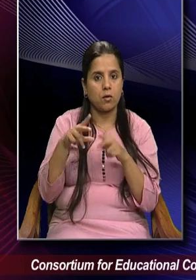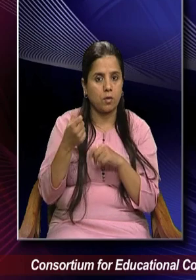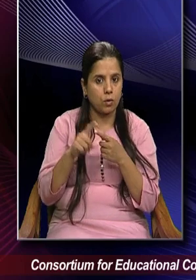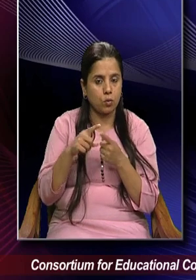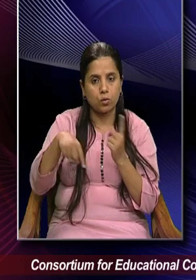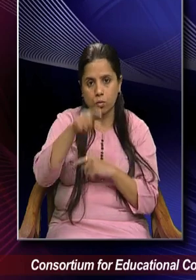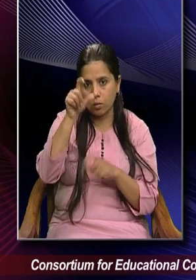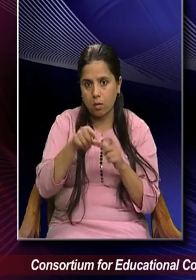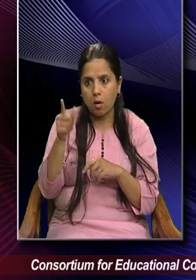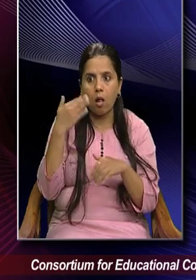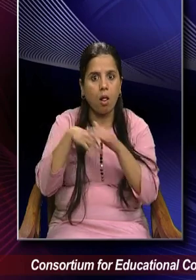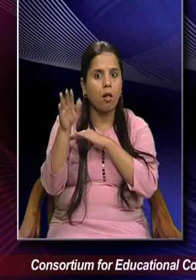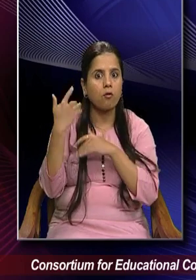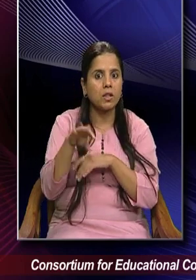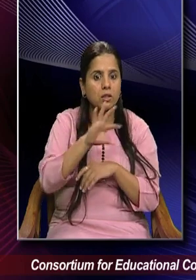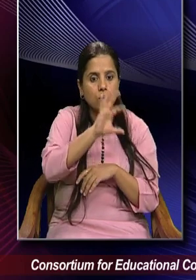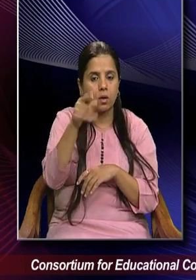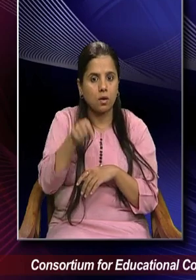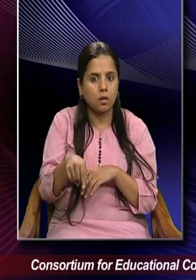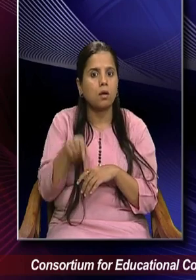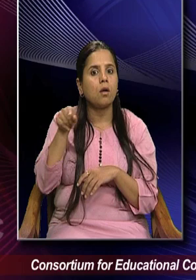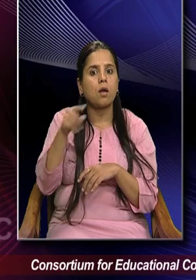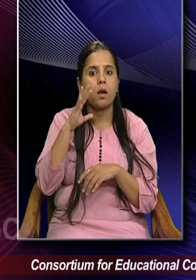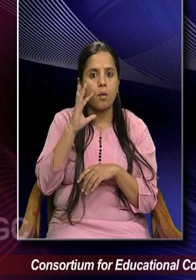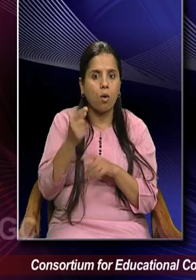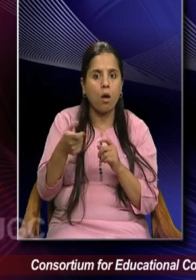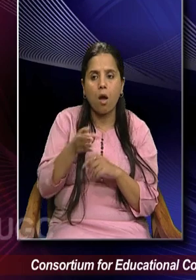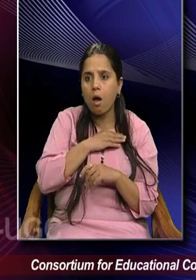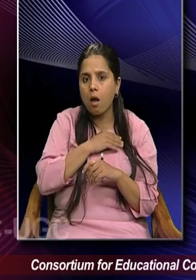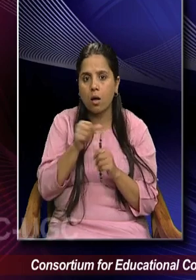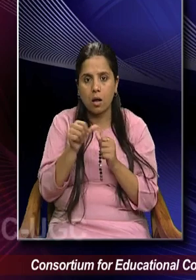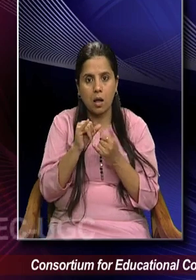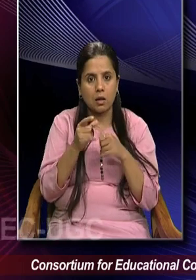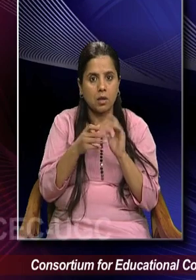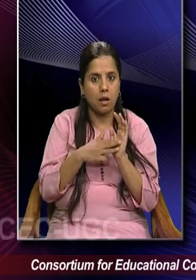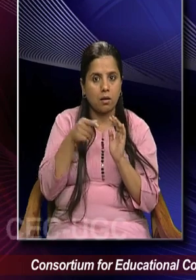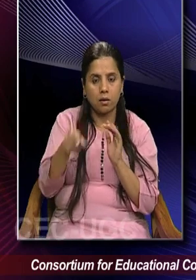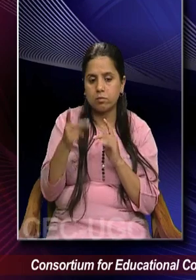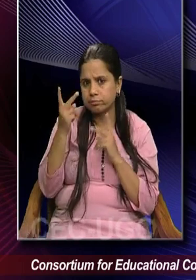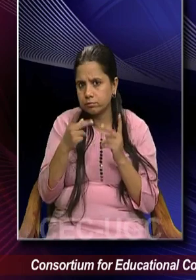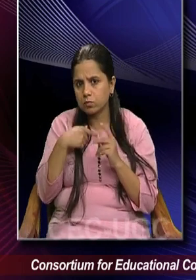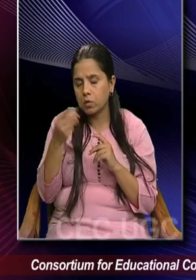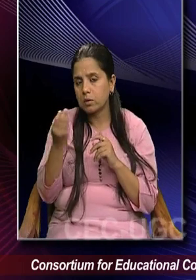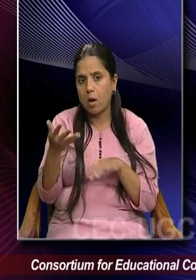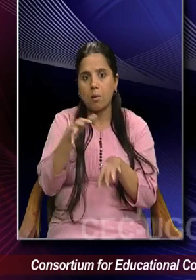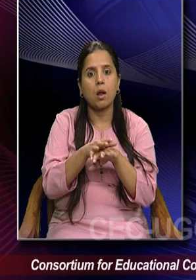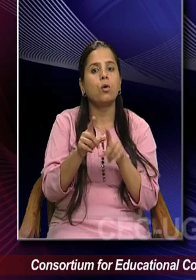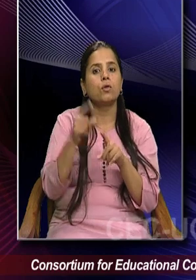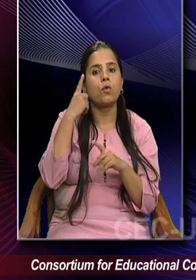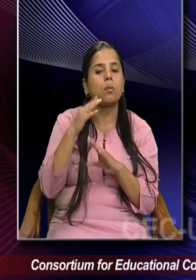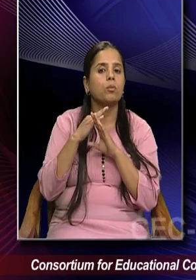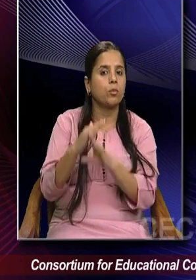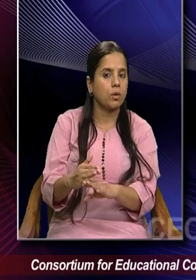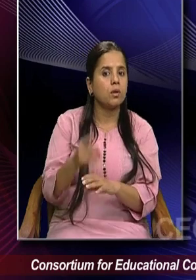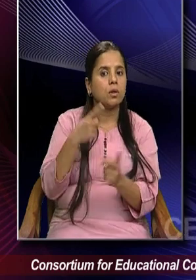has fled their country due to the well-founded fear. Asylum seeker, someone who has applied for protection